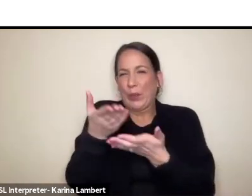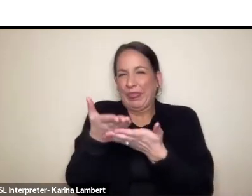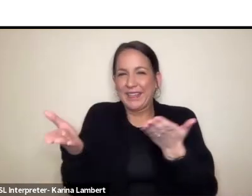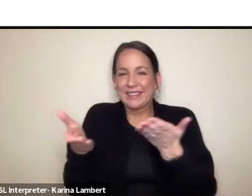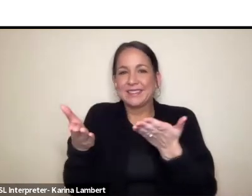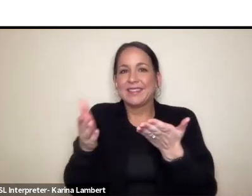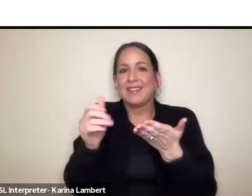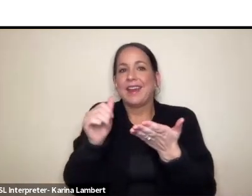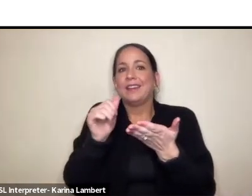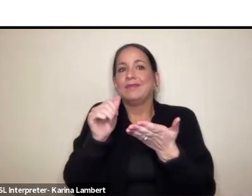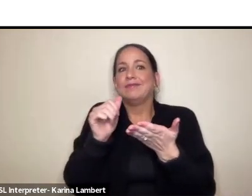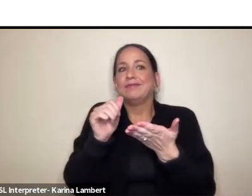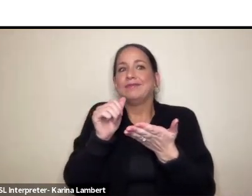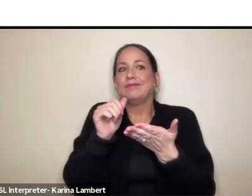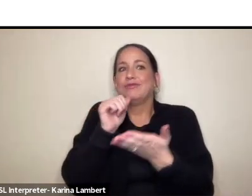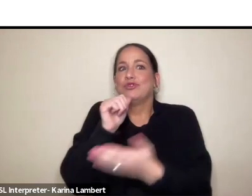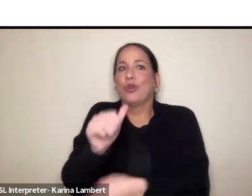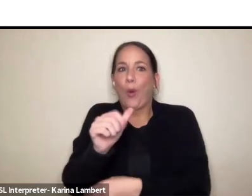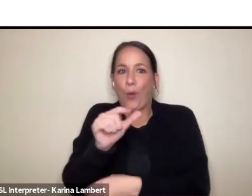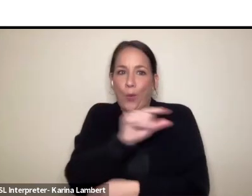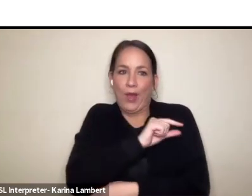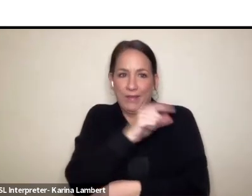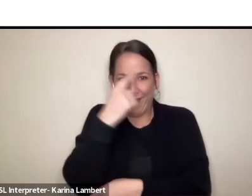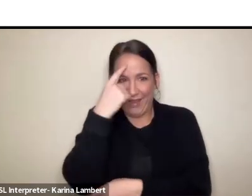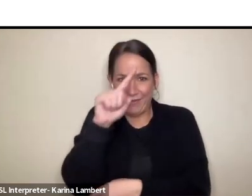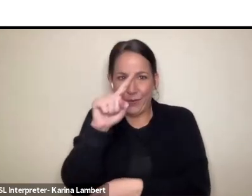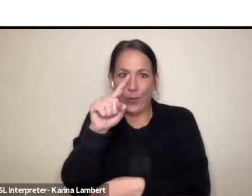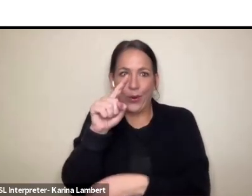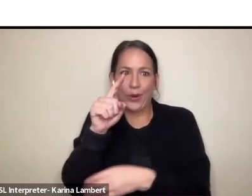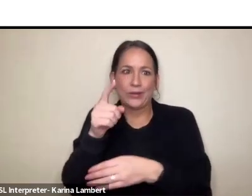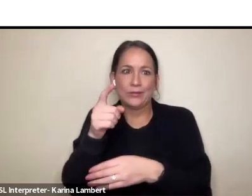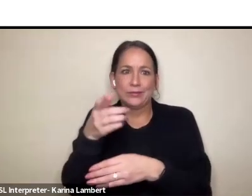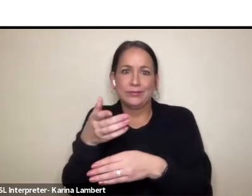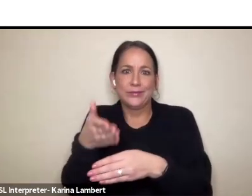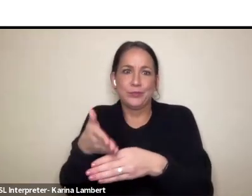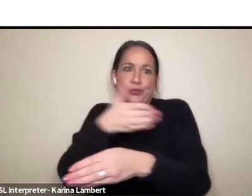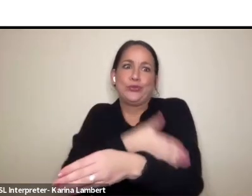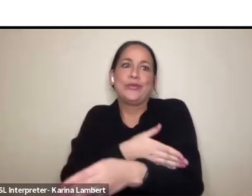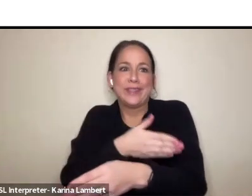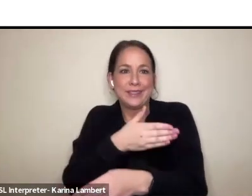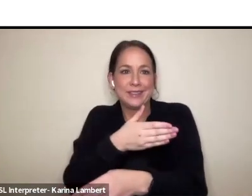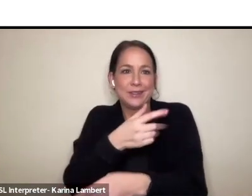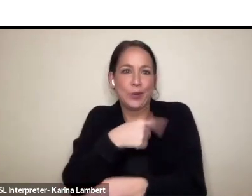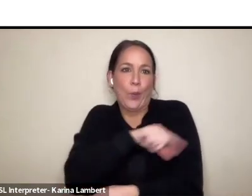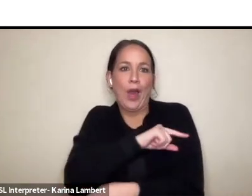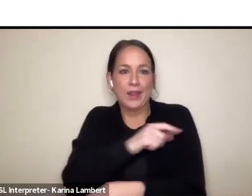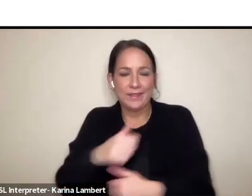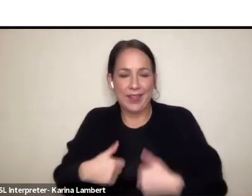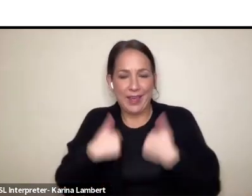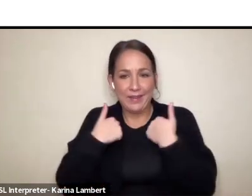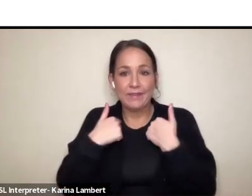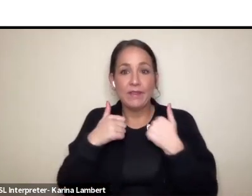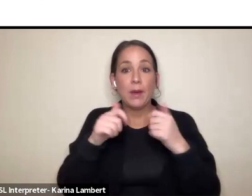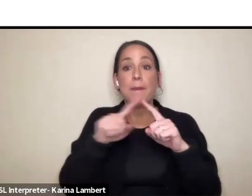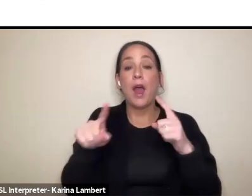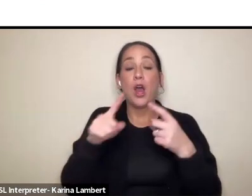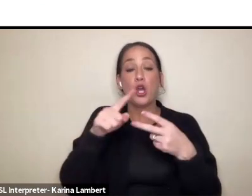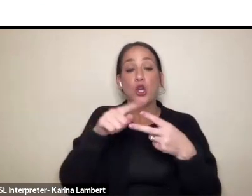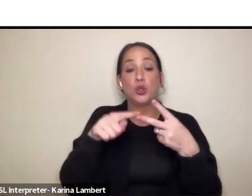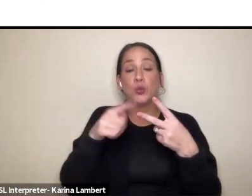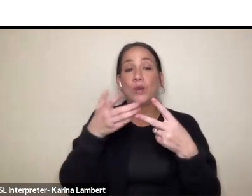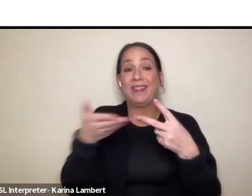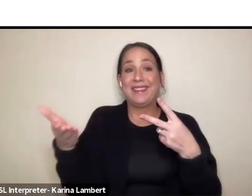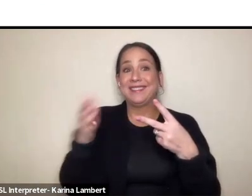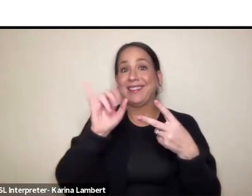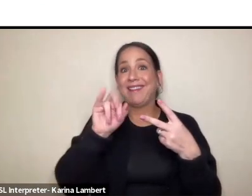fall under improving or supporting health, independence, or quality life. But I will tell you two things that the IRS